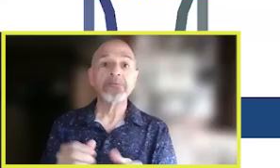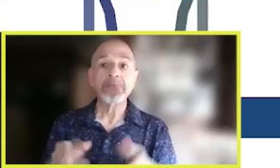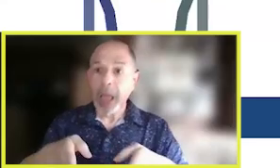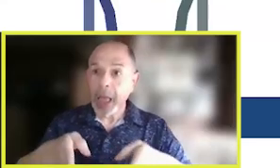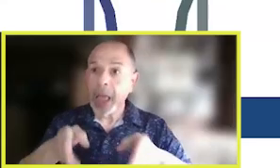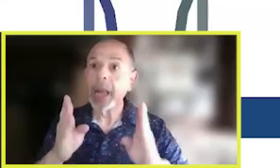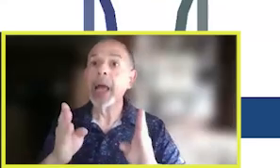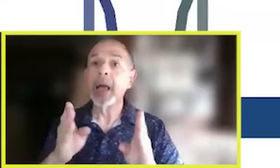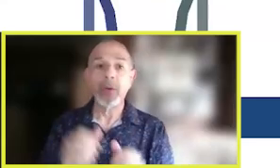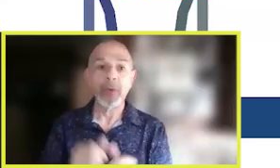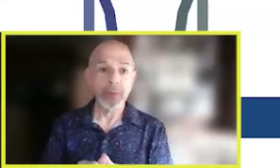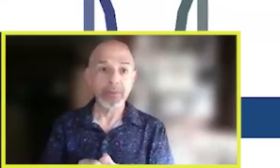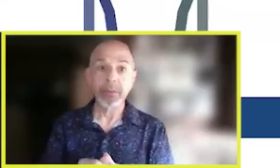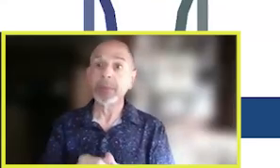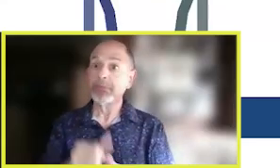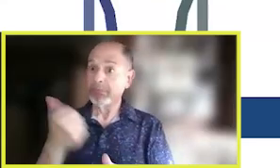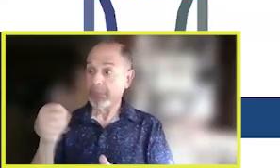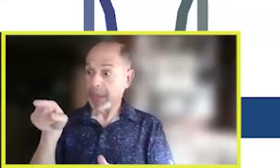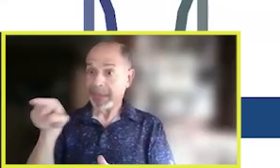are doing a good job.